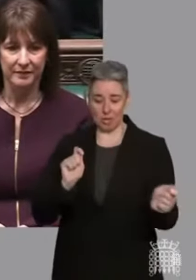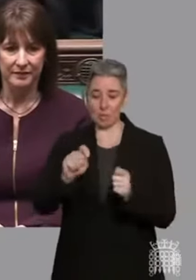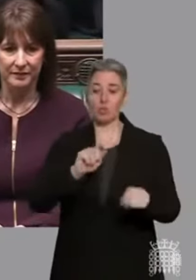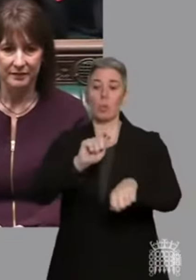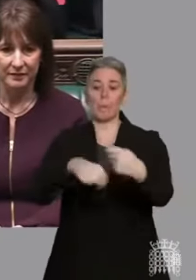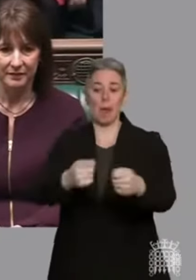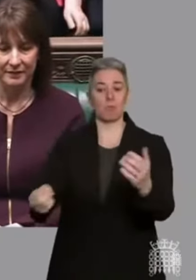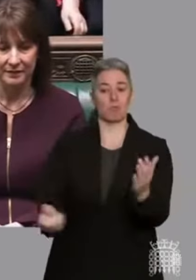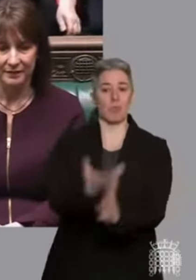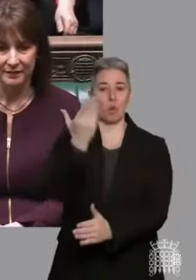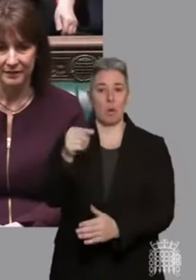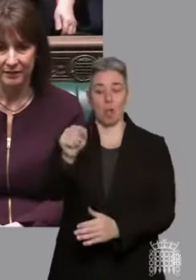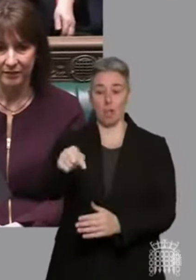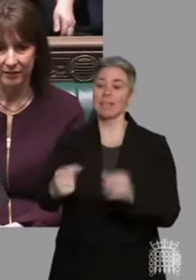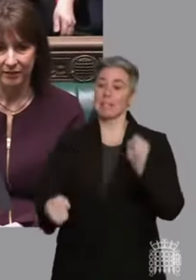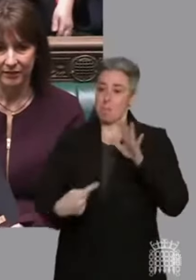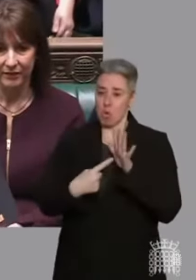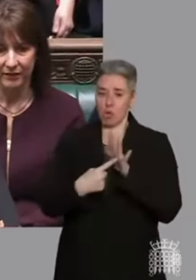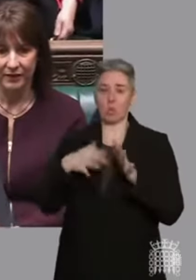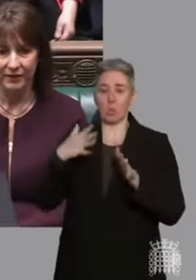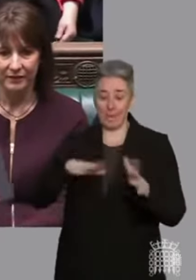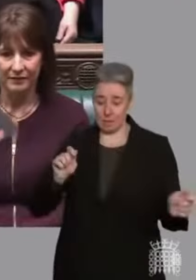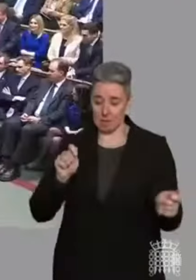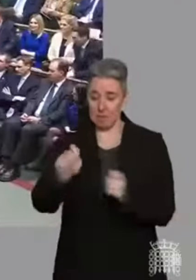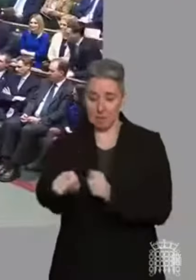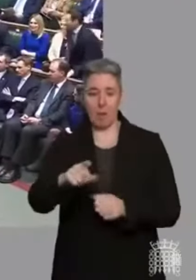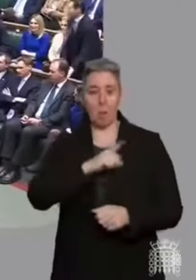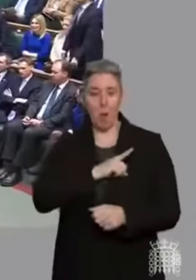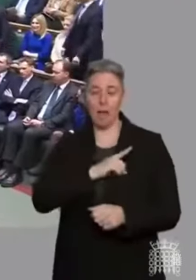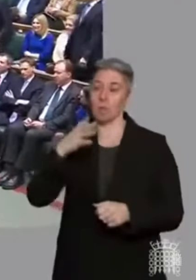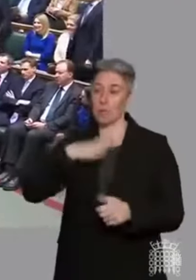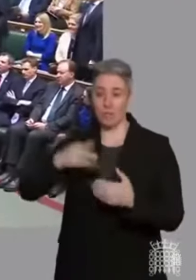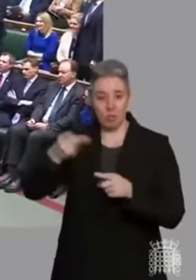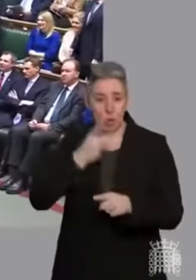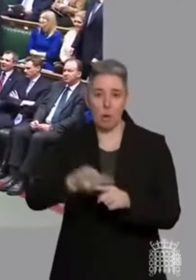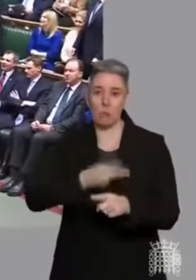Putin's foot off our throat, and it's good for the national interest.